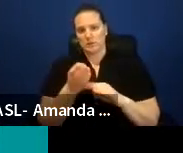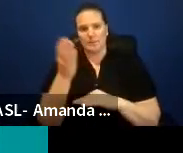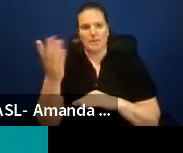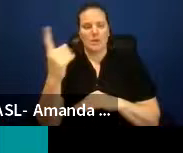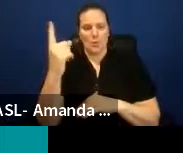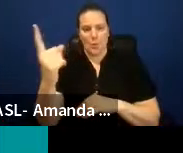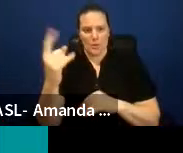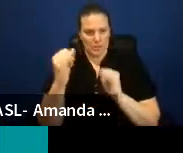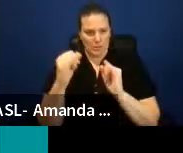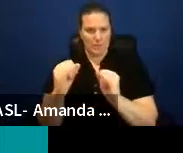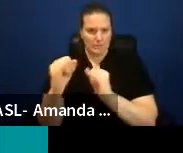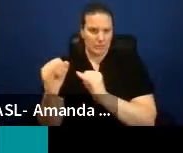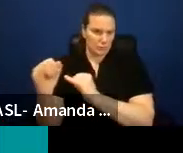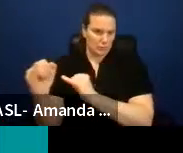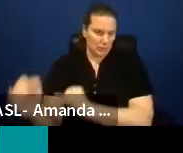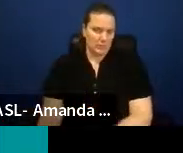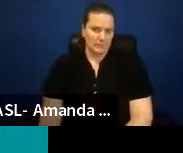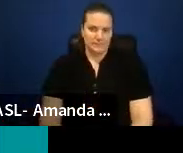know.